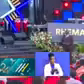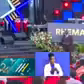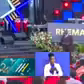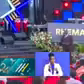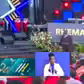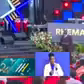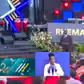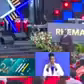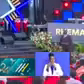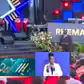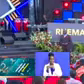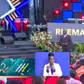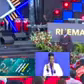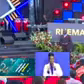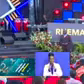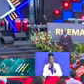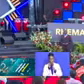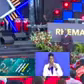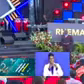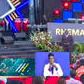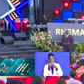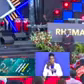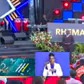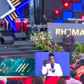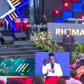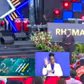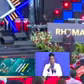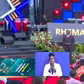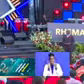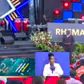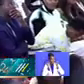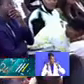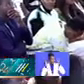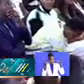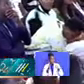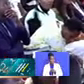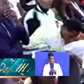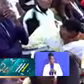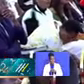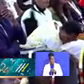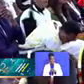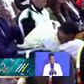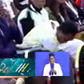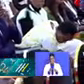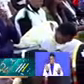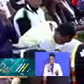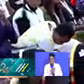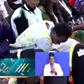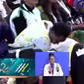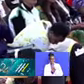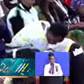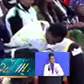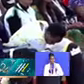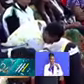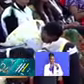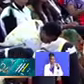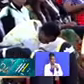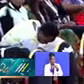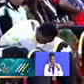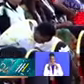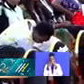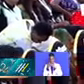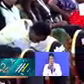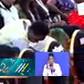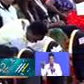was created that was not created by God hallelujah everything that was created was created by